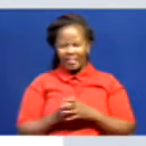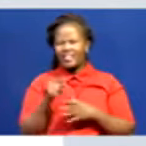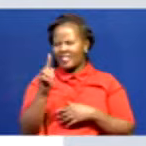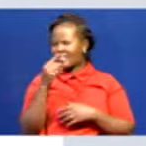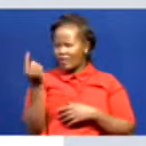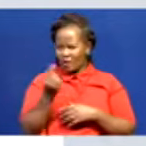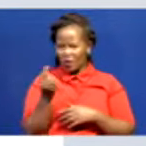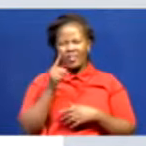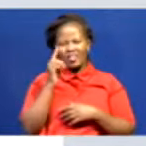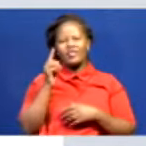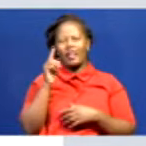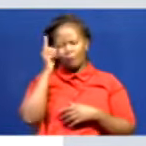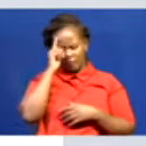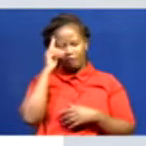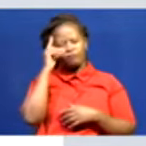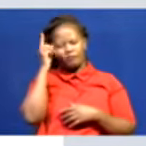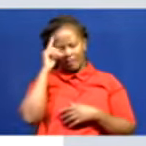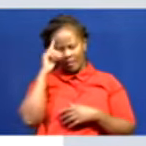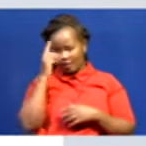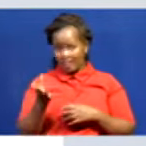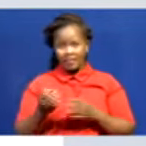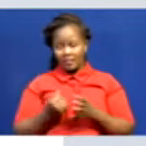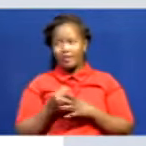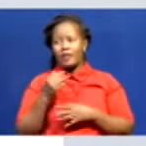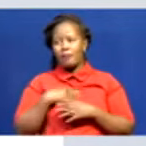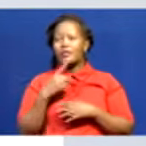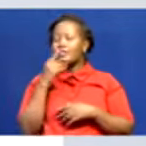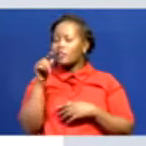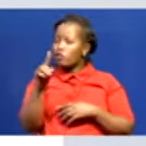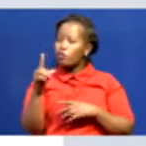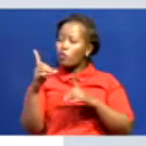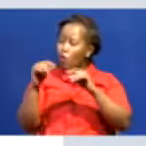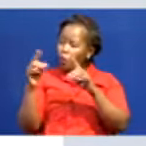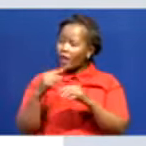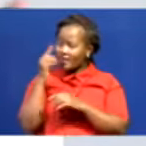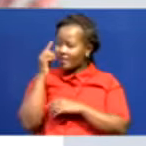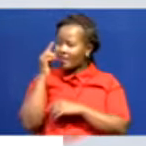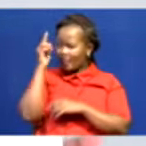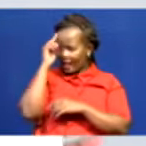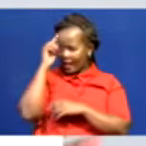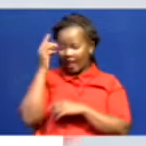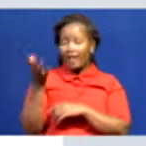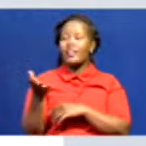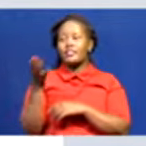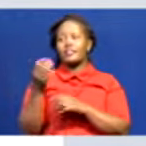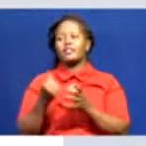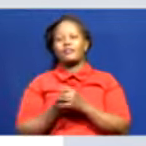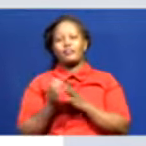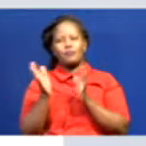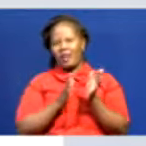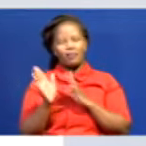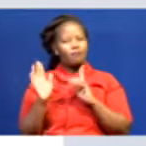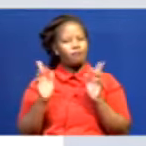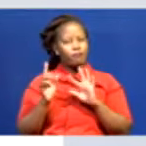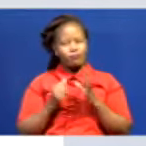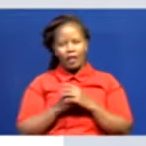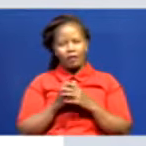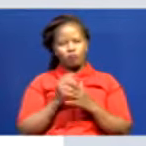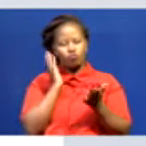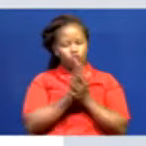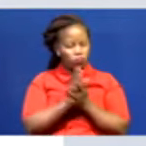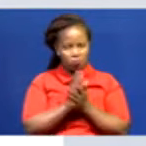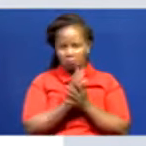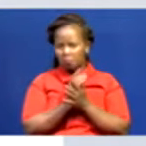what I'll tell you to, the word I'll tell you to use is, I'll urge you to use is alleged, okay?